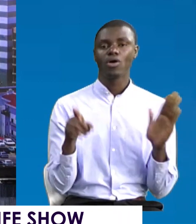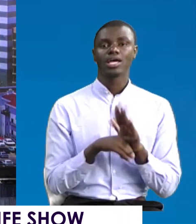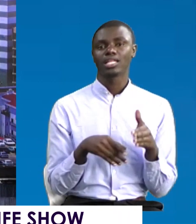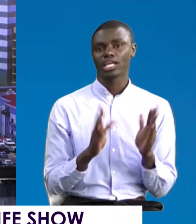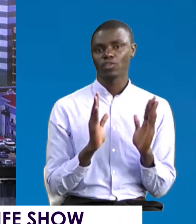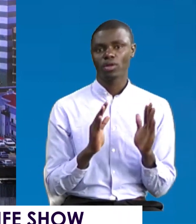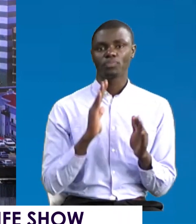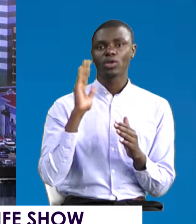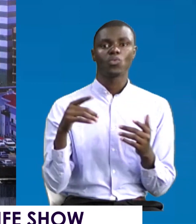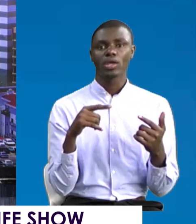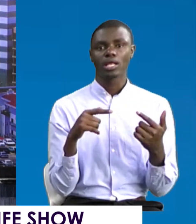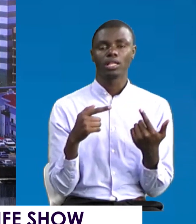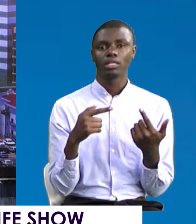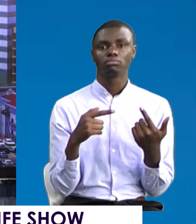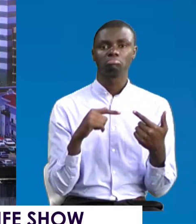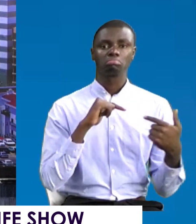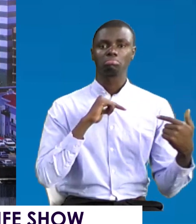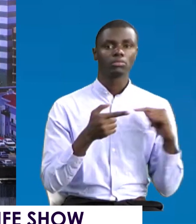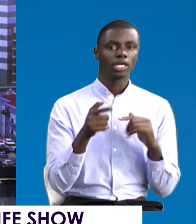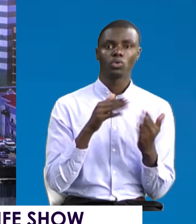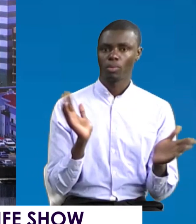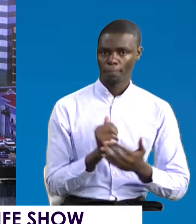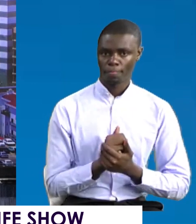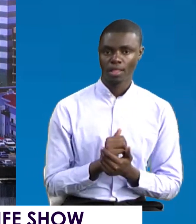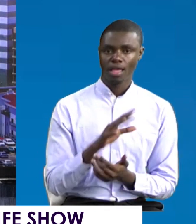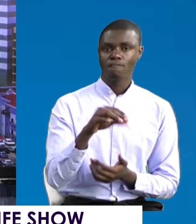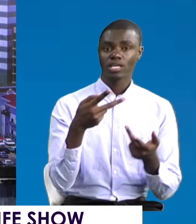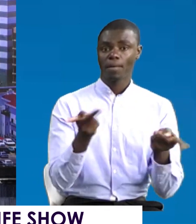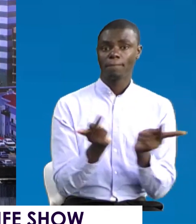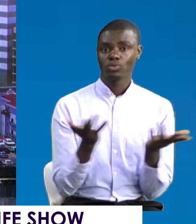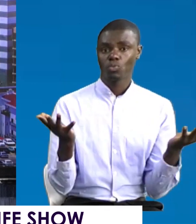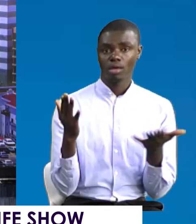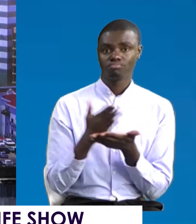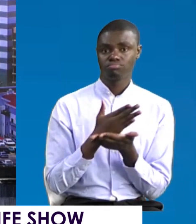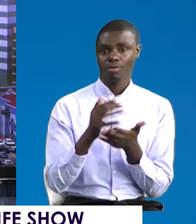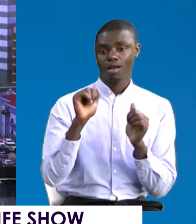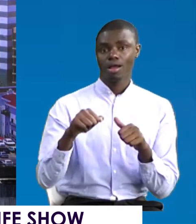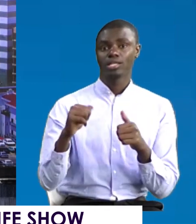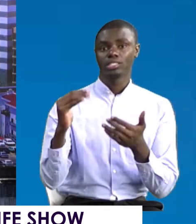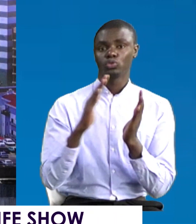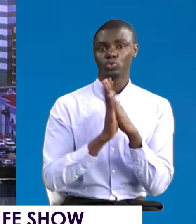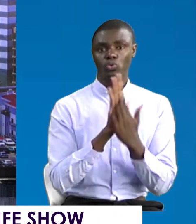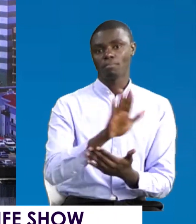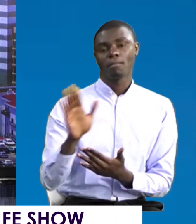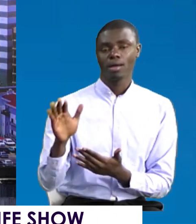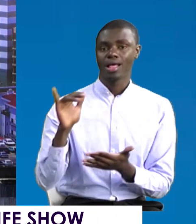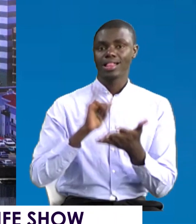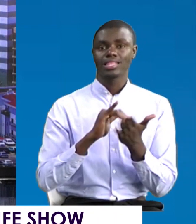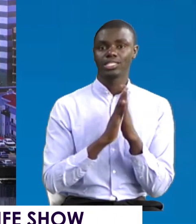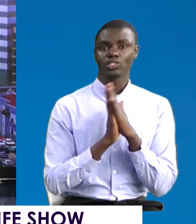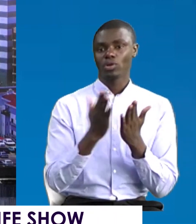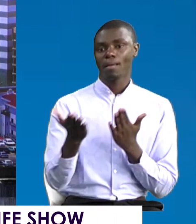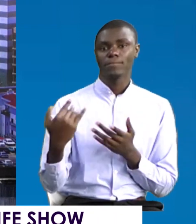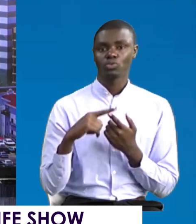way. It will backfire, for lack of a better word. Find a place where you will share your story, and that story will come